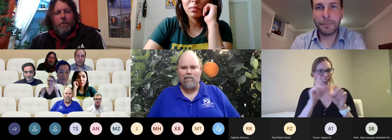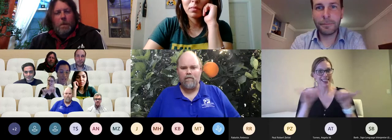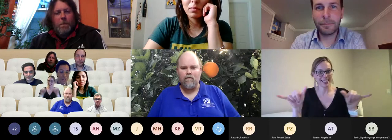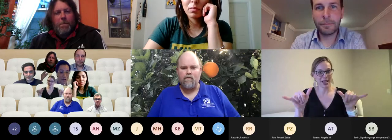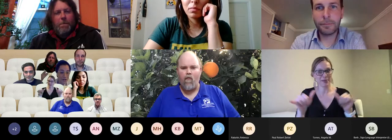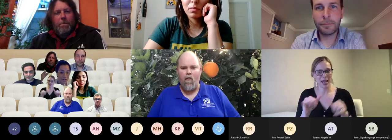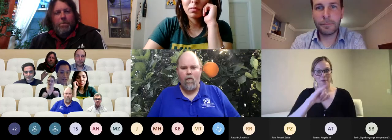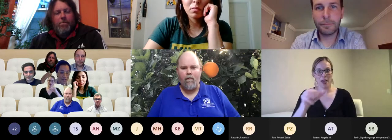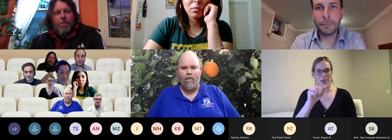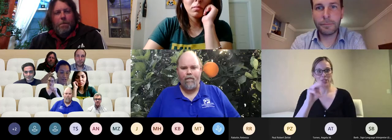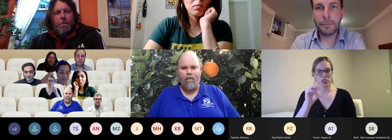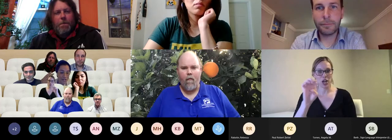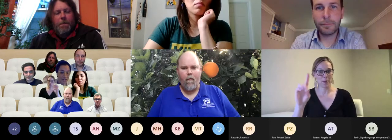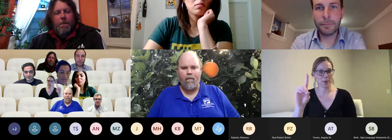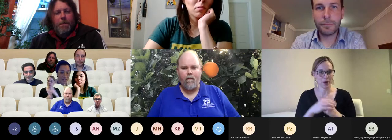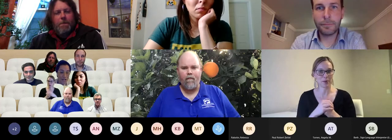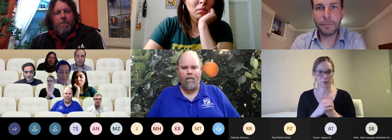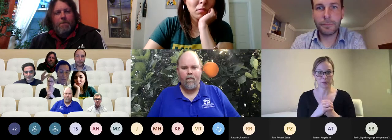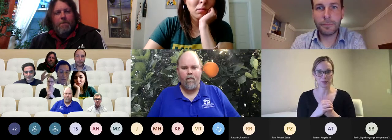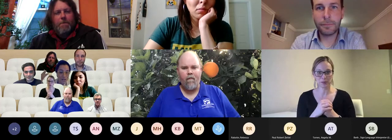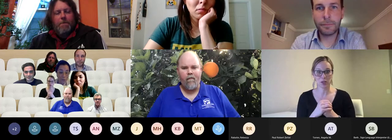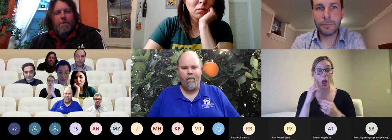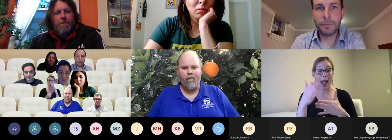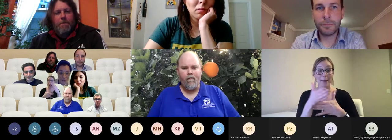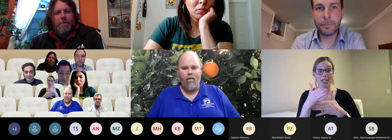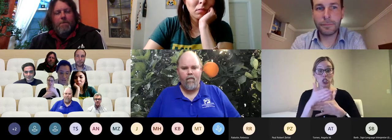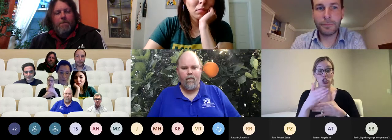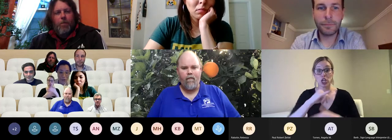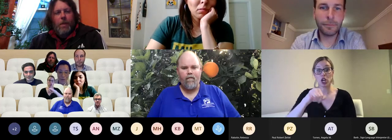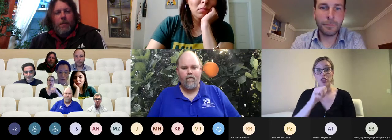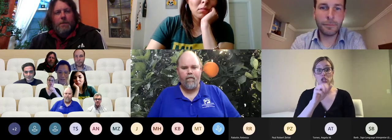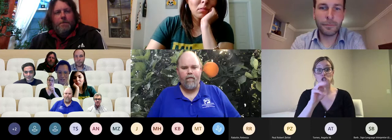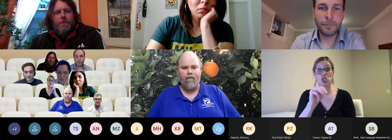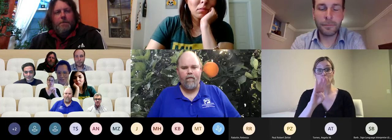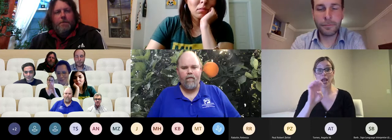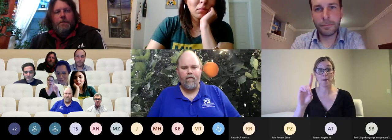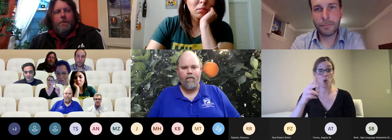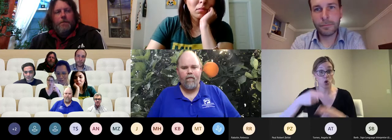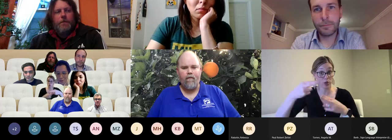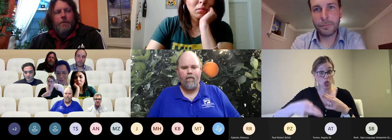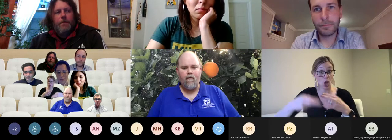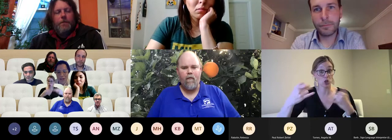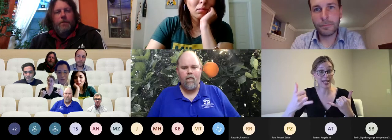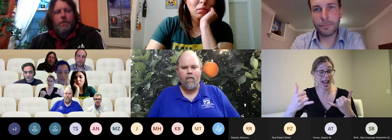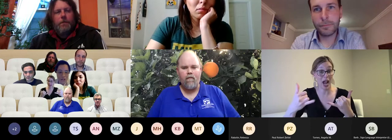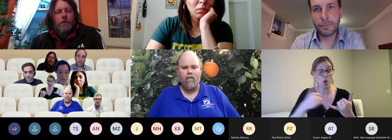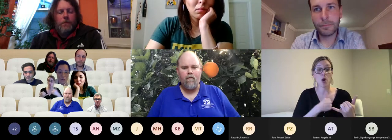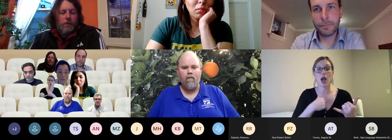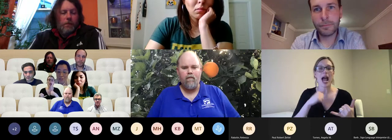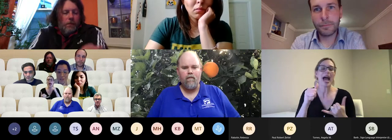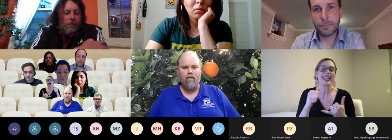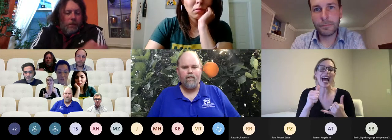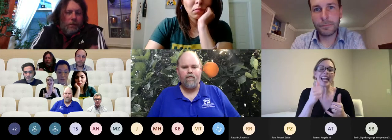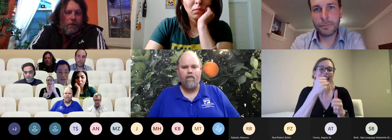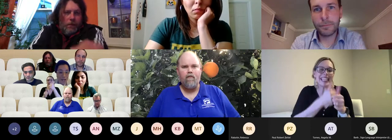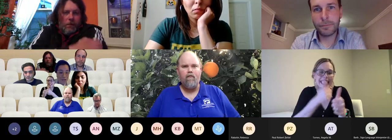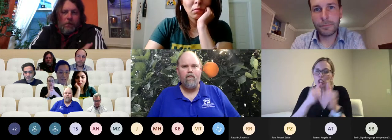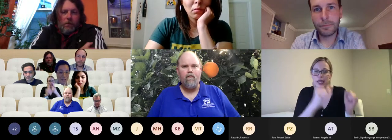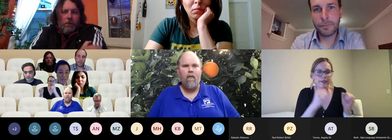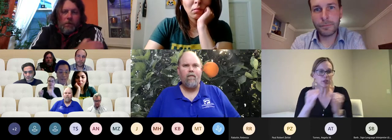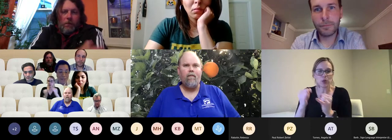actually share the Jamboard results. I won't go through each individual's Jamboard, but I will share the results